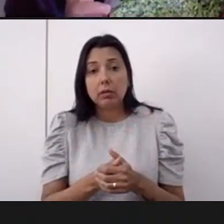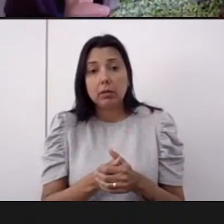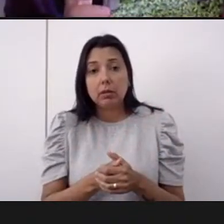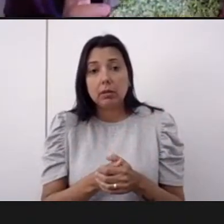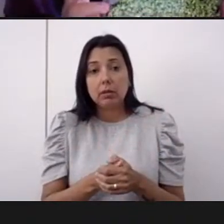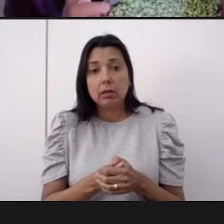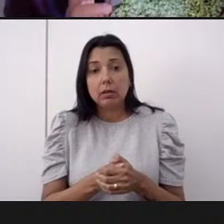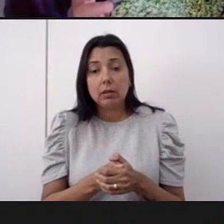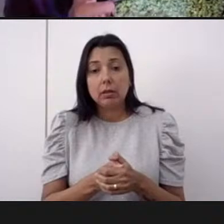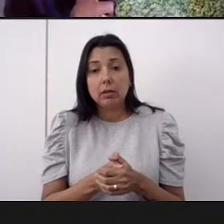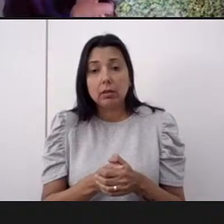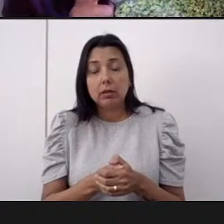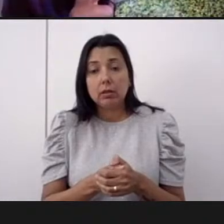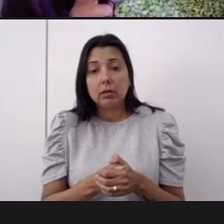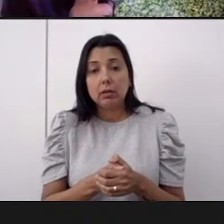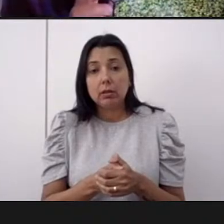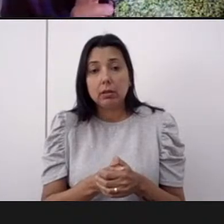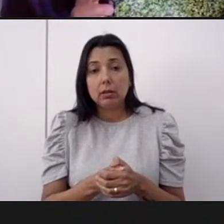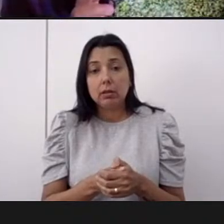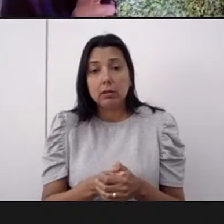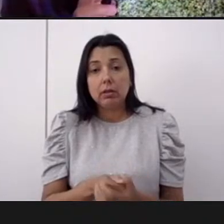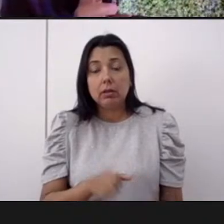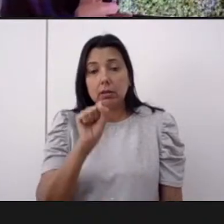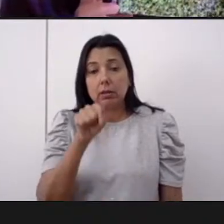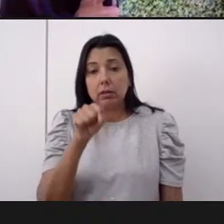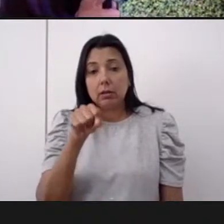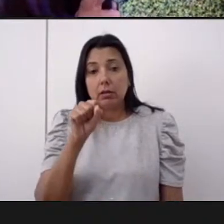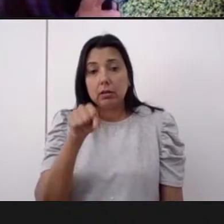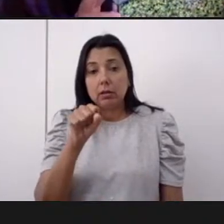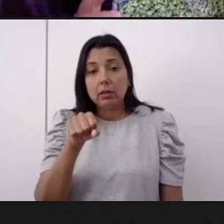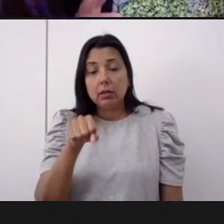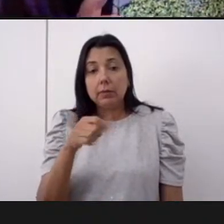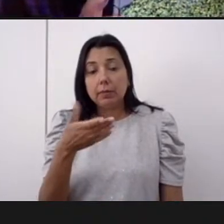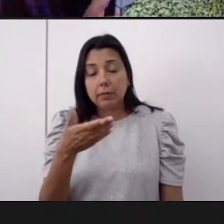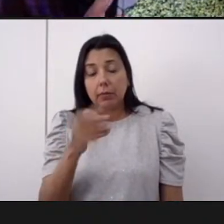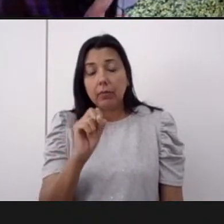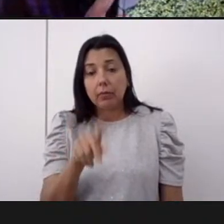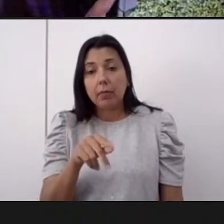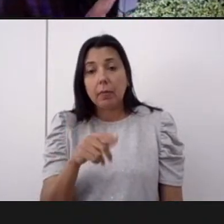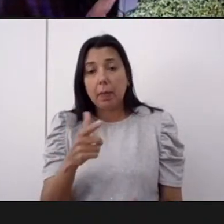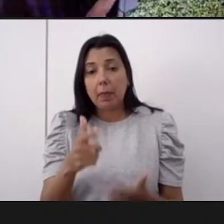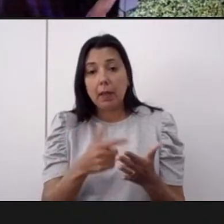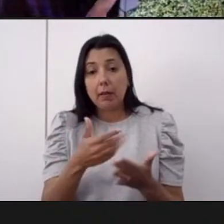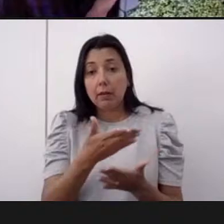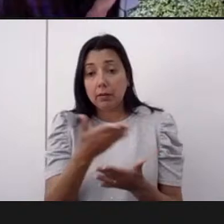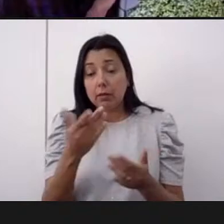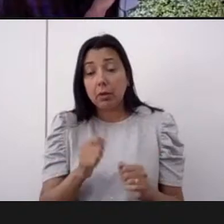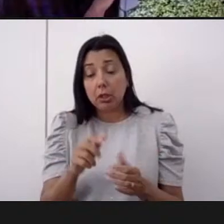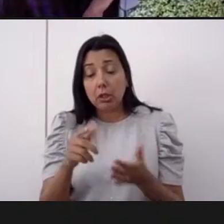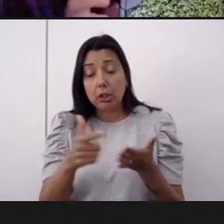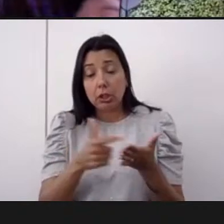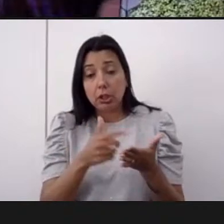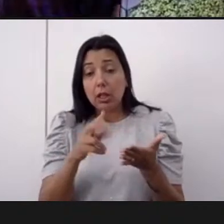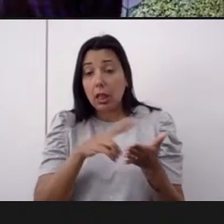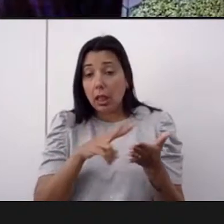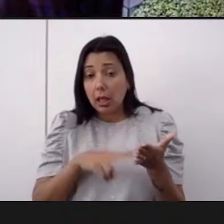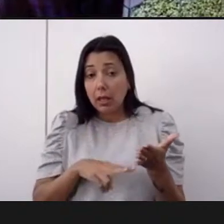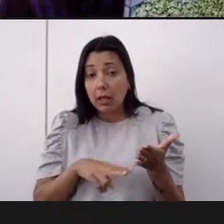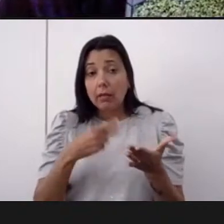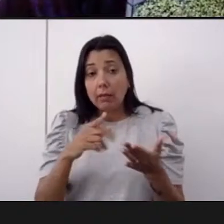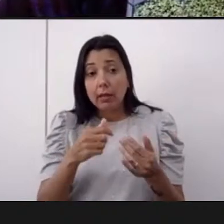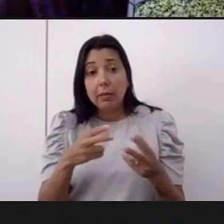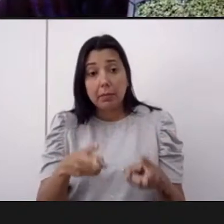shaping policy agendas. Yes, that's it. That's the book. So you can go and see, and you will see that each author